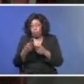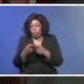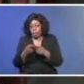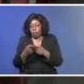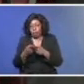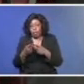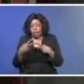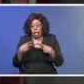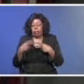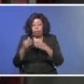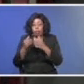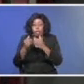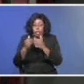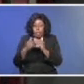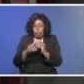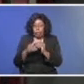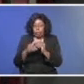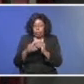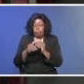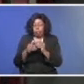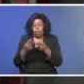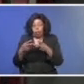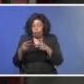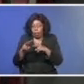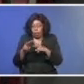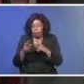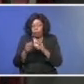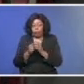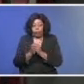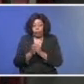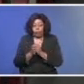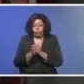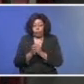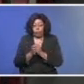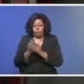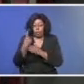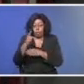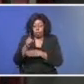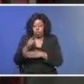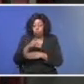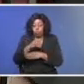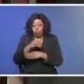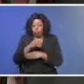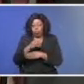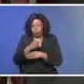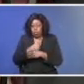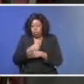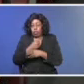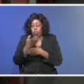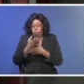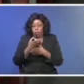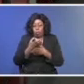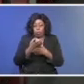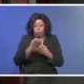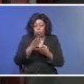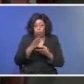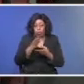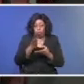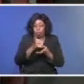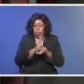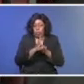have limited value in that sense. But for you personally, if you were just tracking to see when am I going to